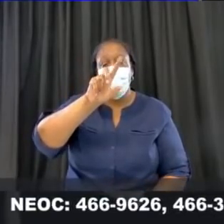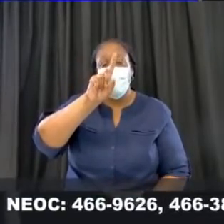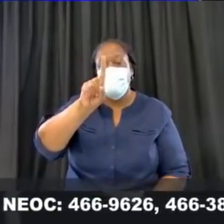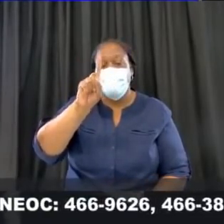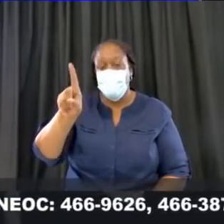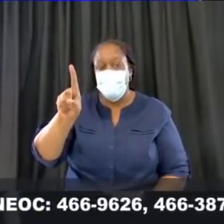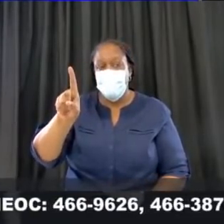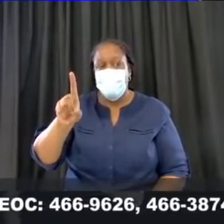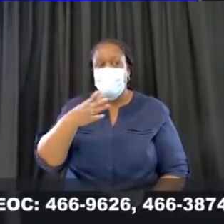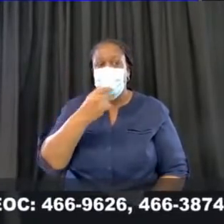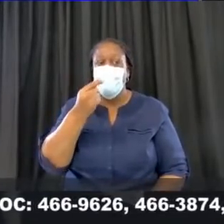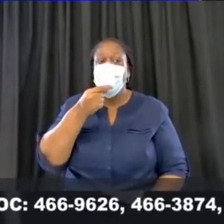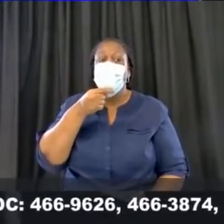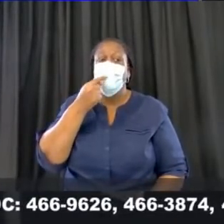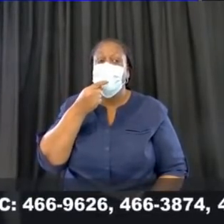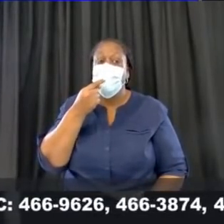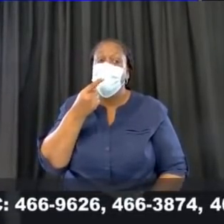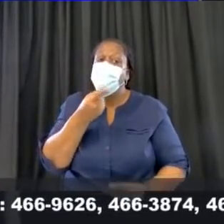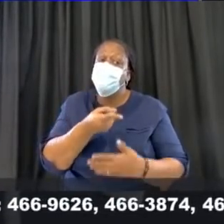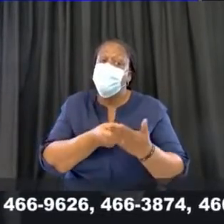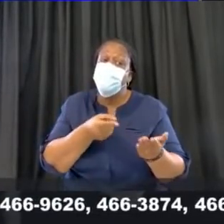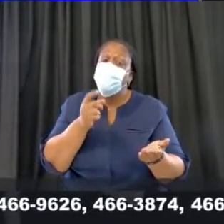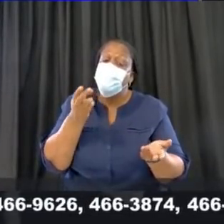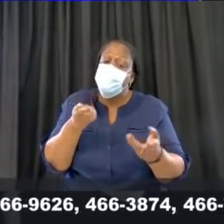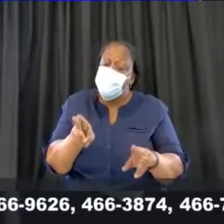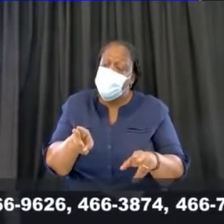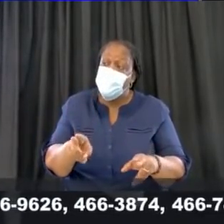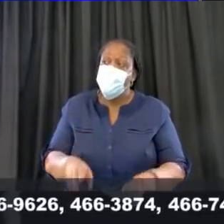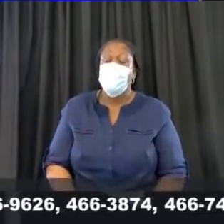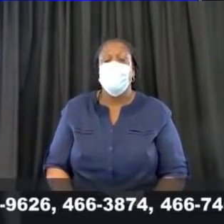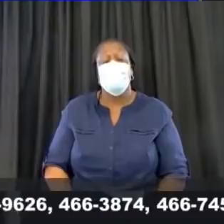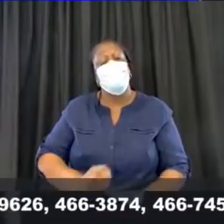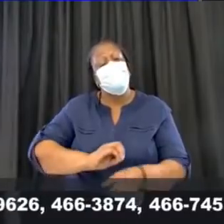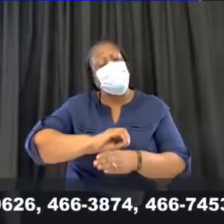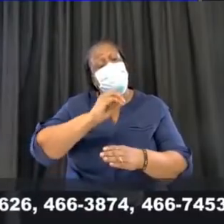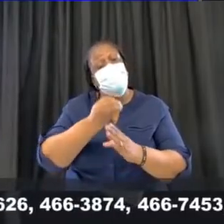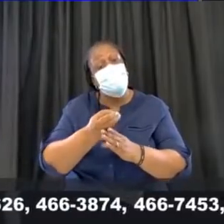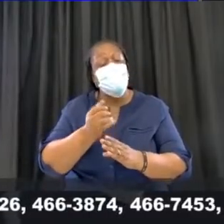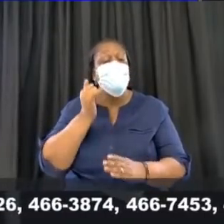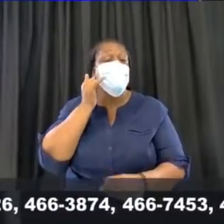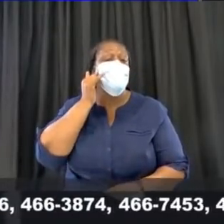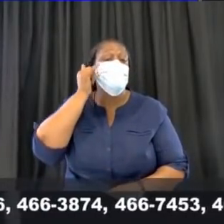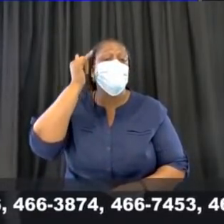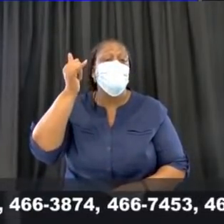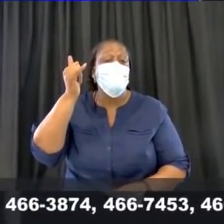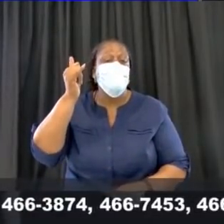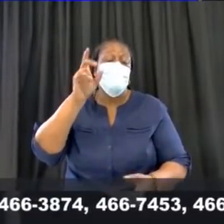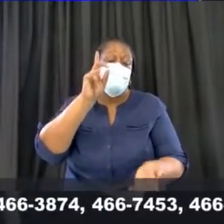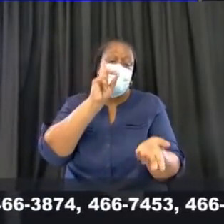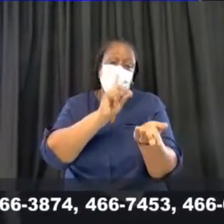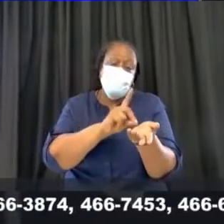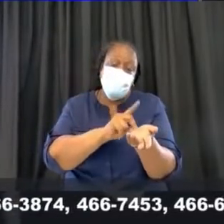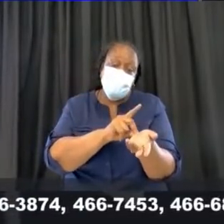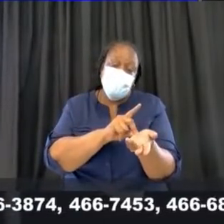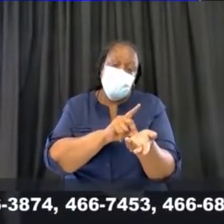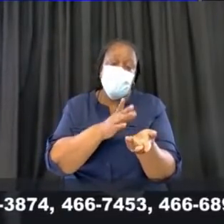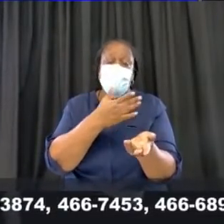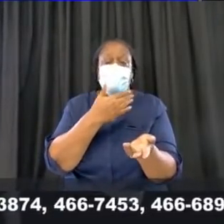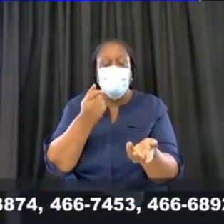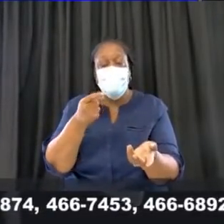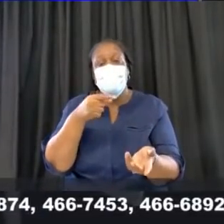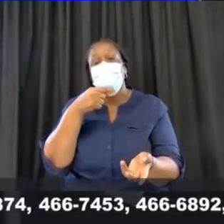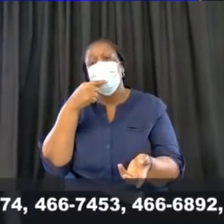information, or you can call your physician, your regular physician, to provide us